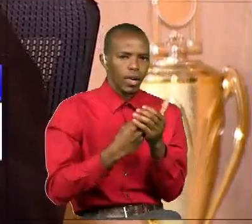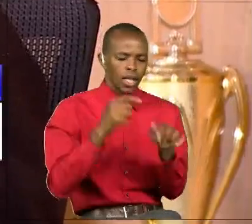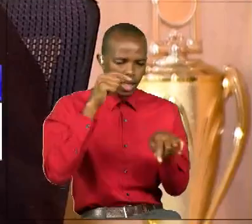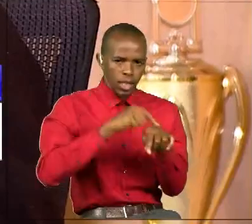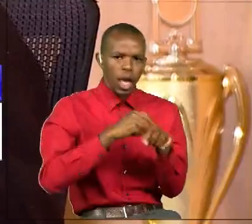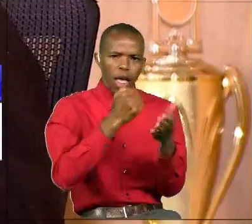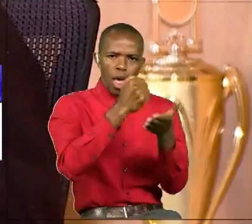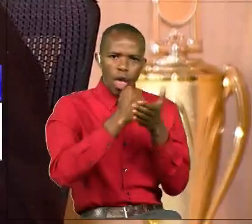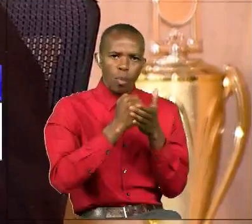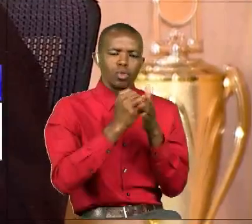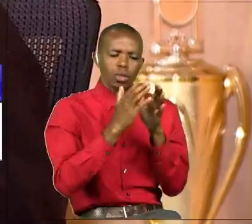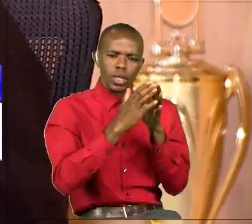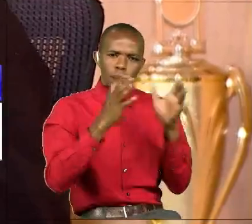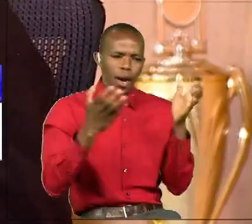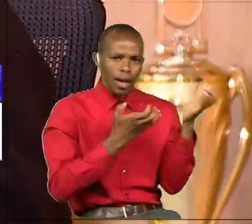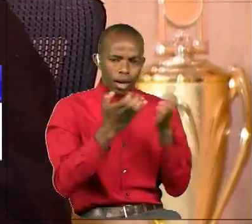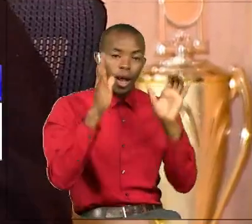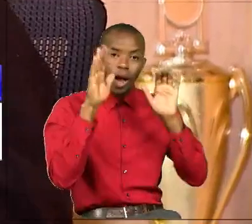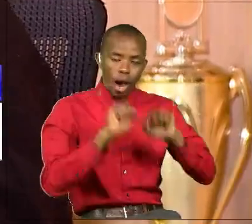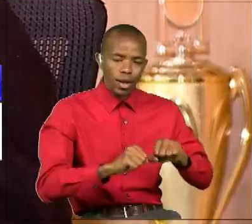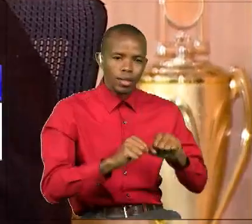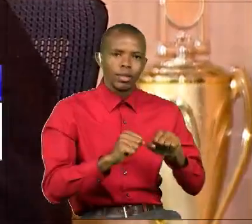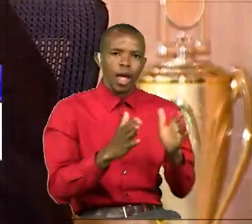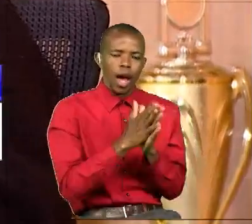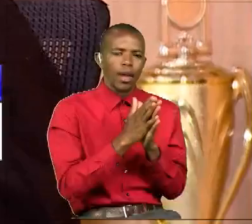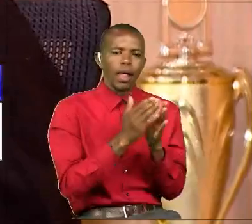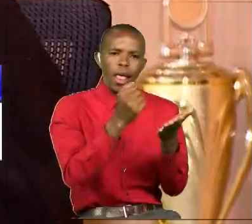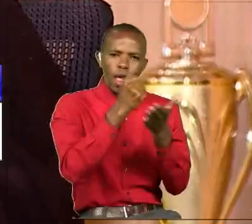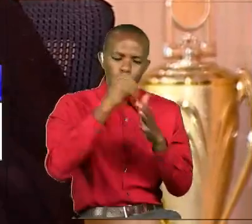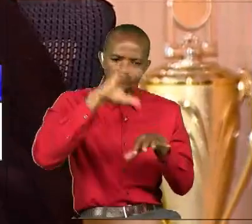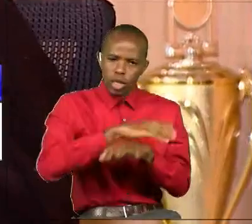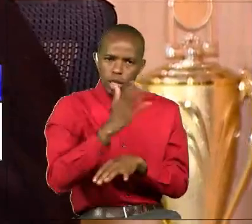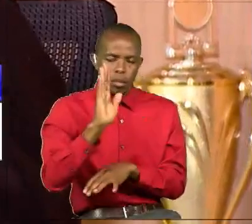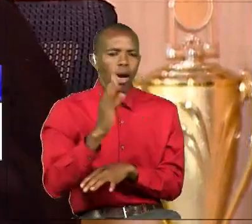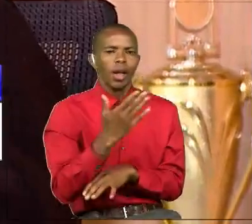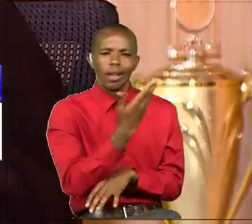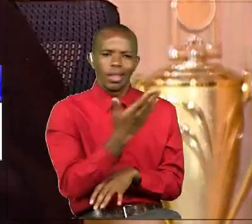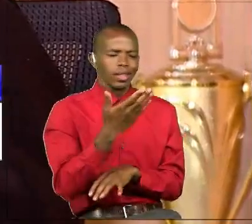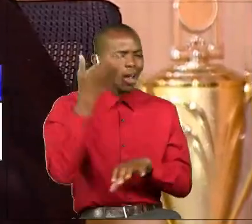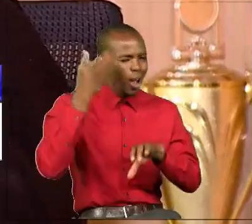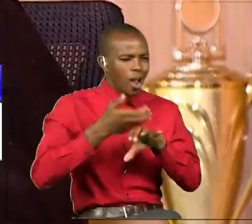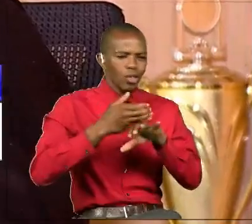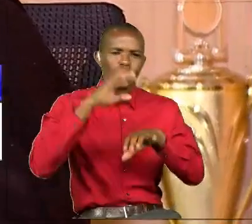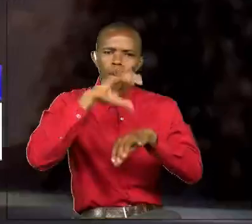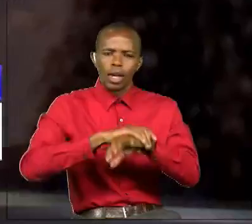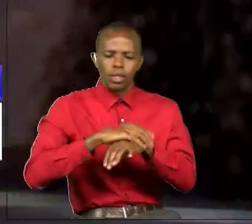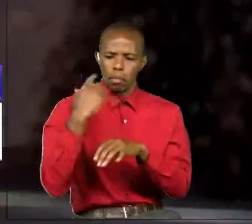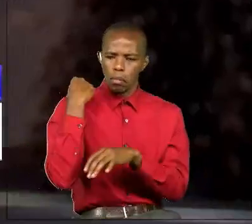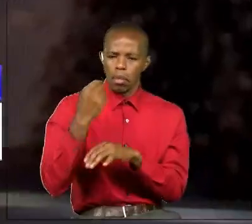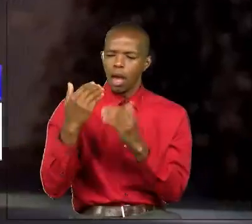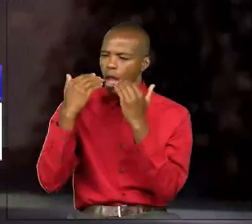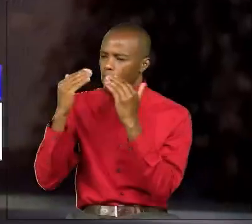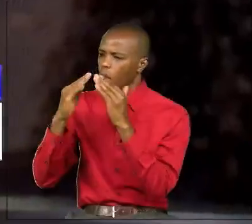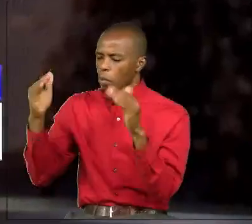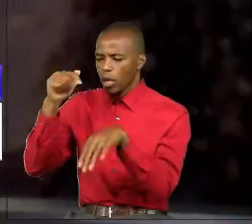They can help you expand your footprint, and they can really help you get your products into those demographics that have been hard to reach previously. Thank you so much